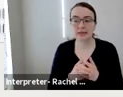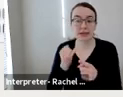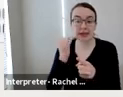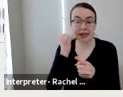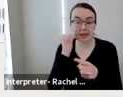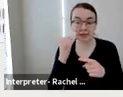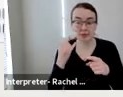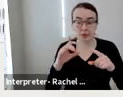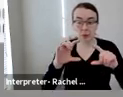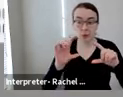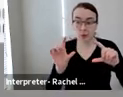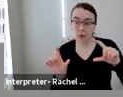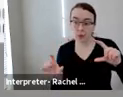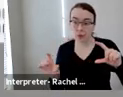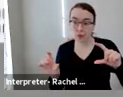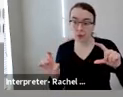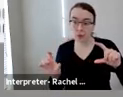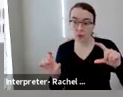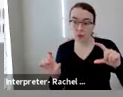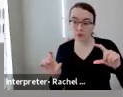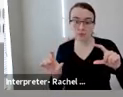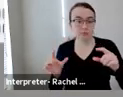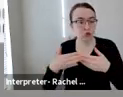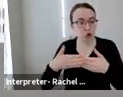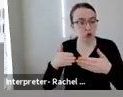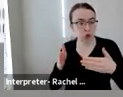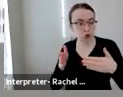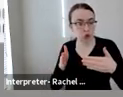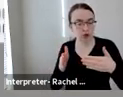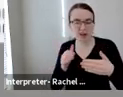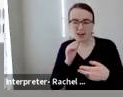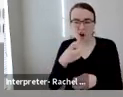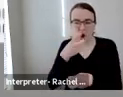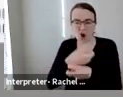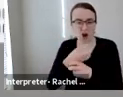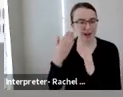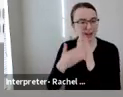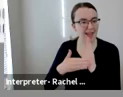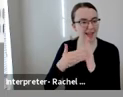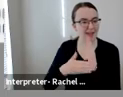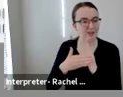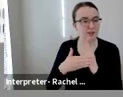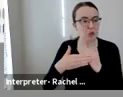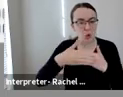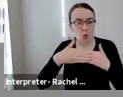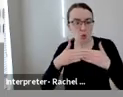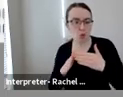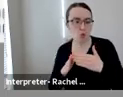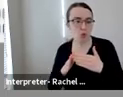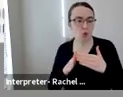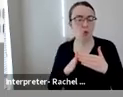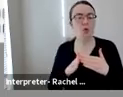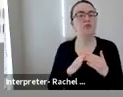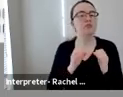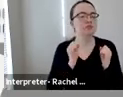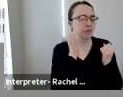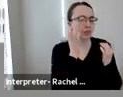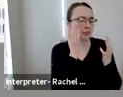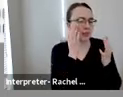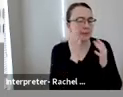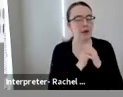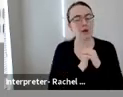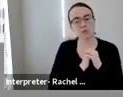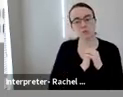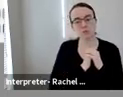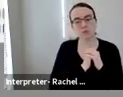turn here instead of a hard edge, you know, now I can think about what